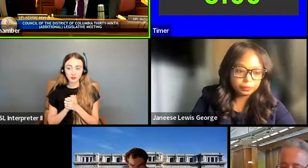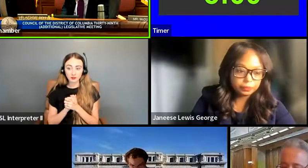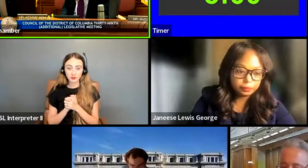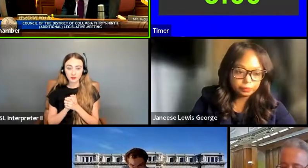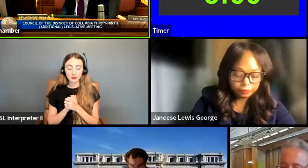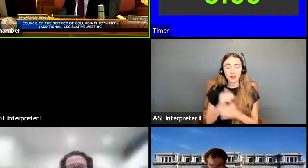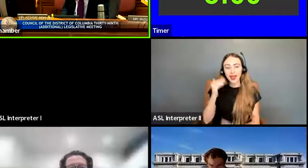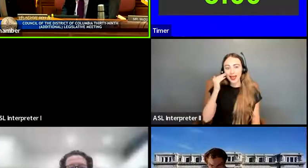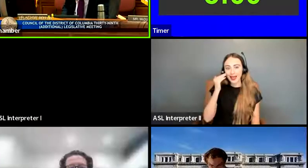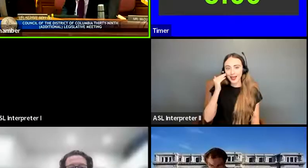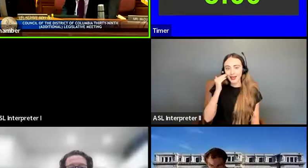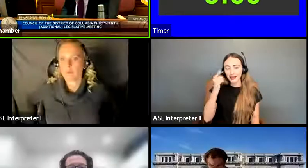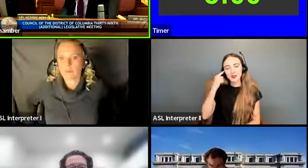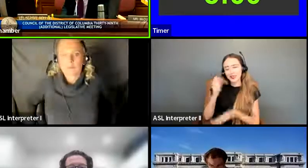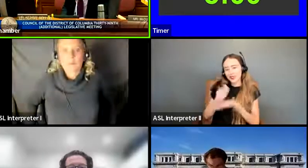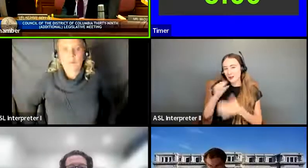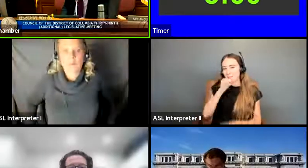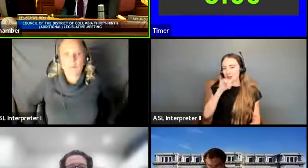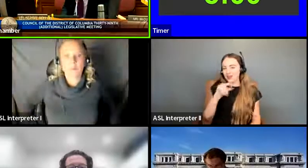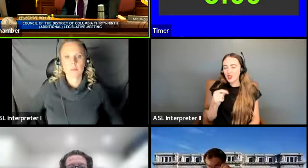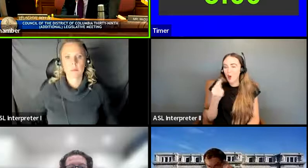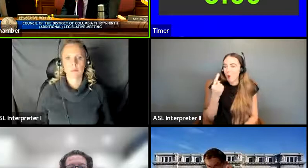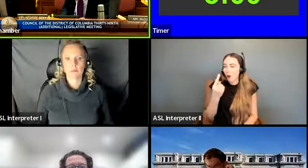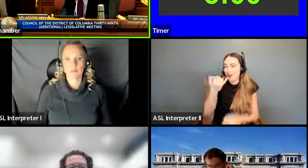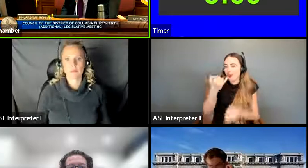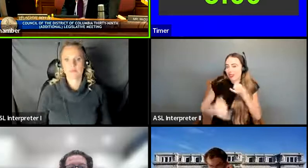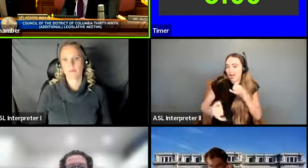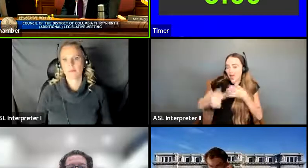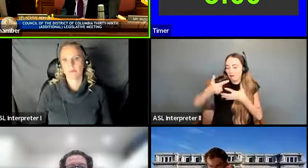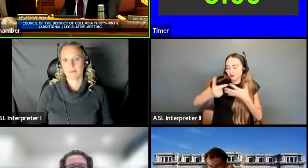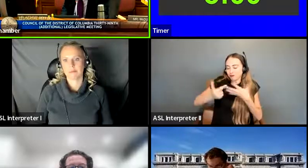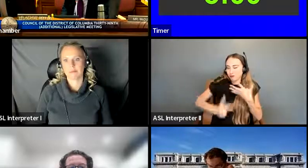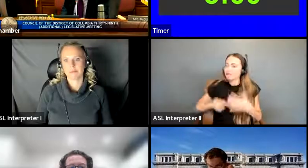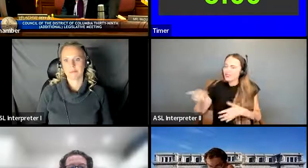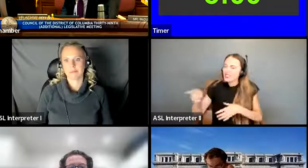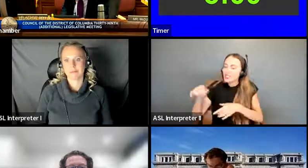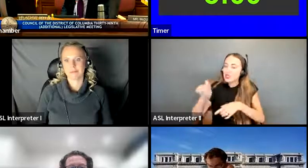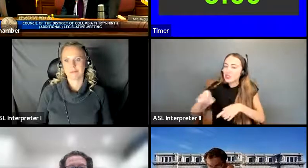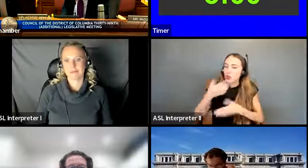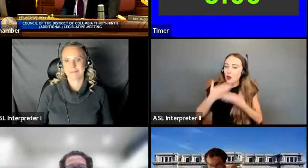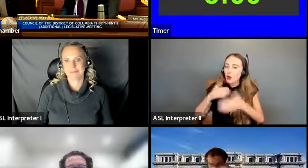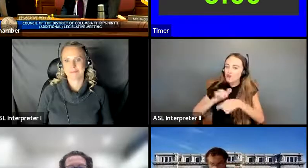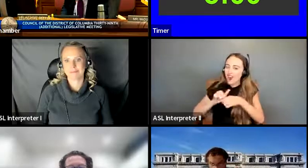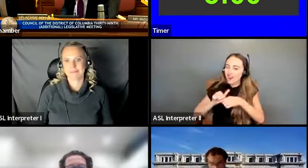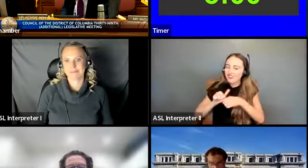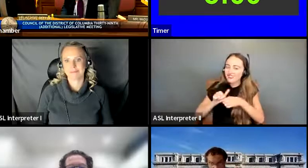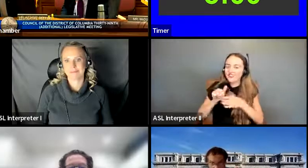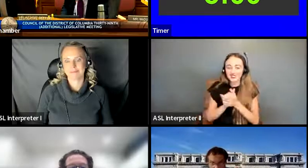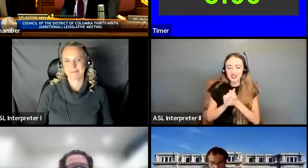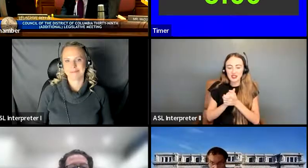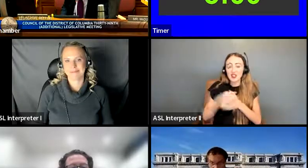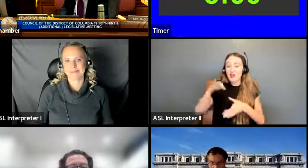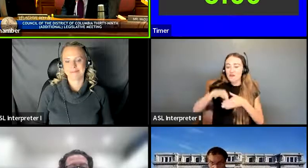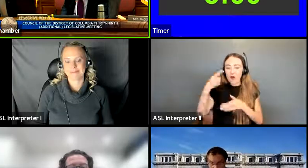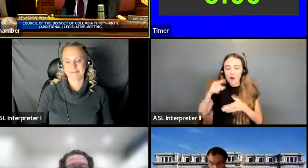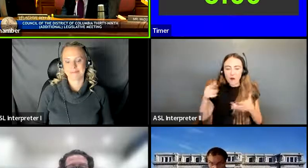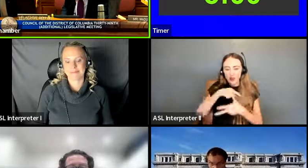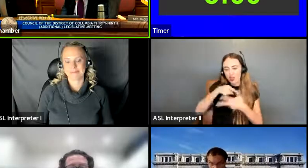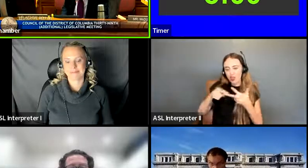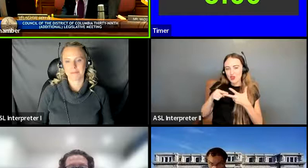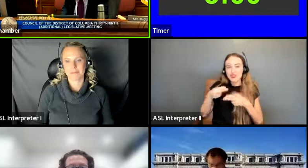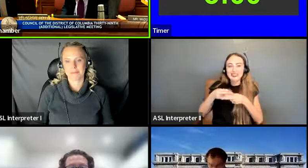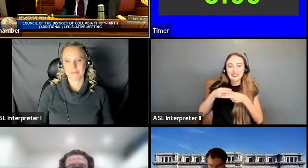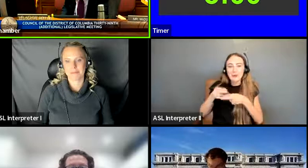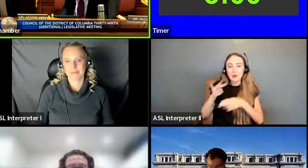I know the secretary loves it. We do one last roll call vote, keeps her in practice. The vote will be on the three